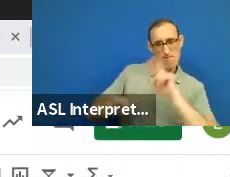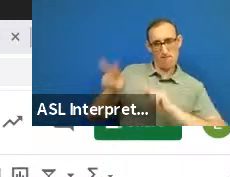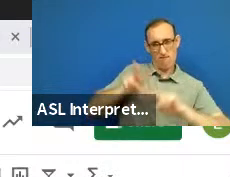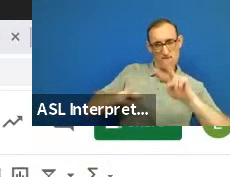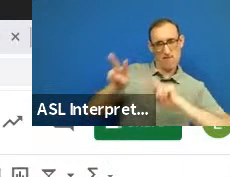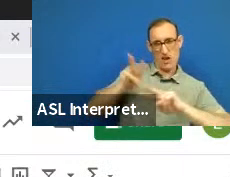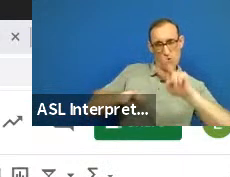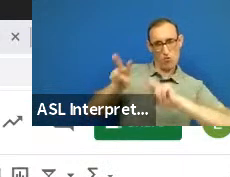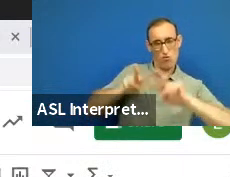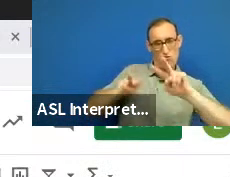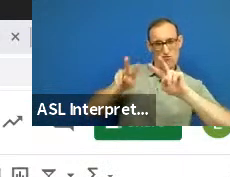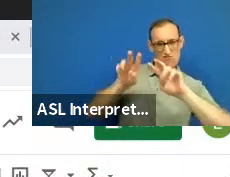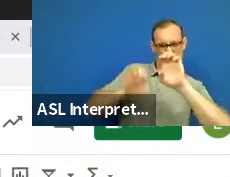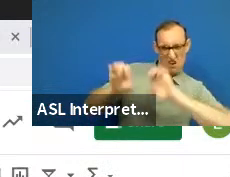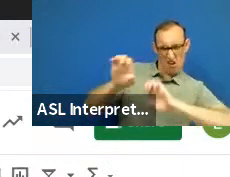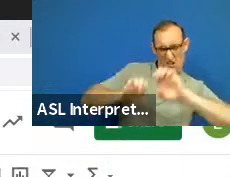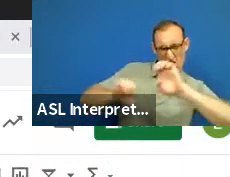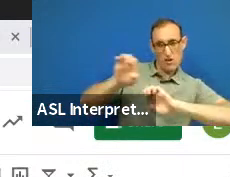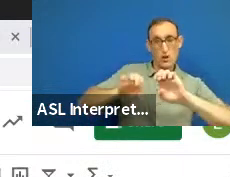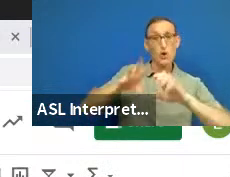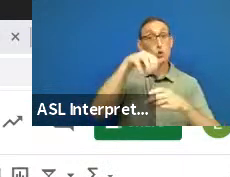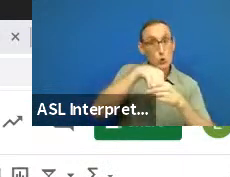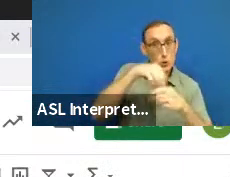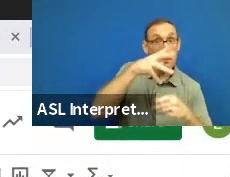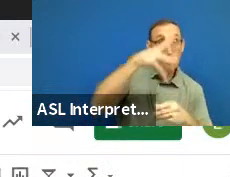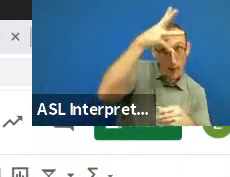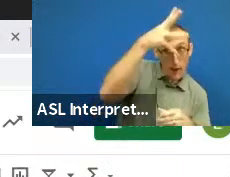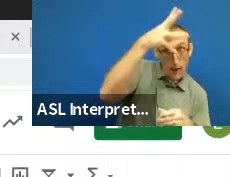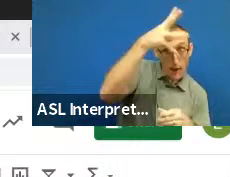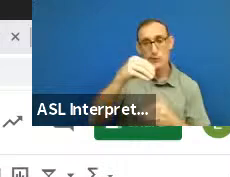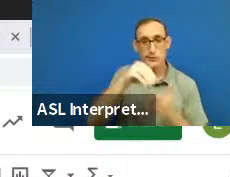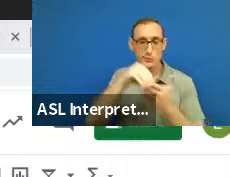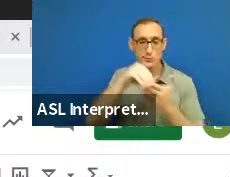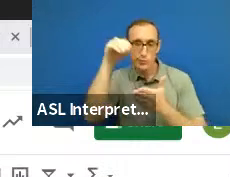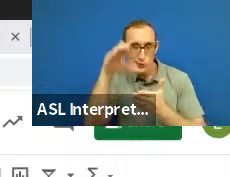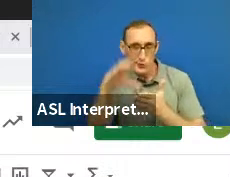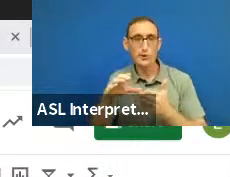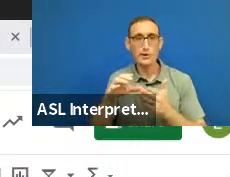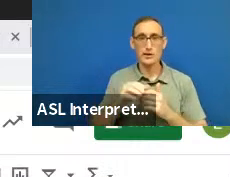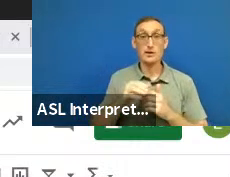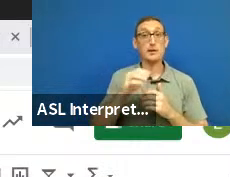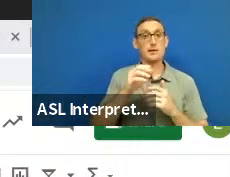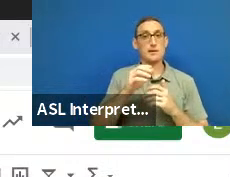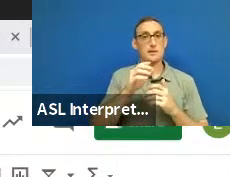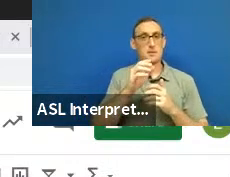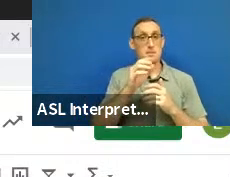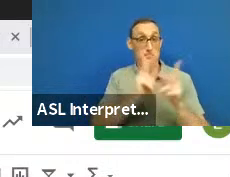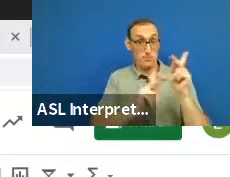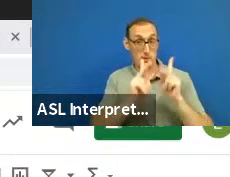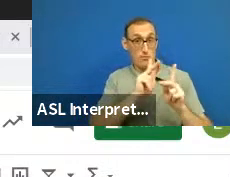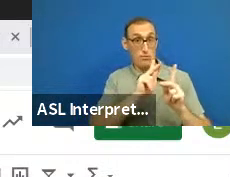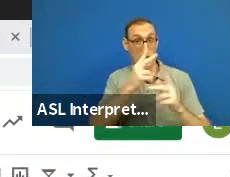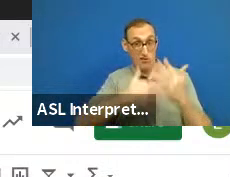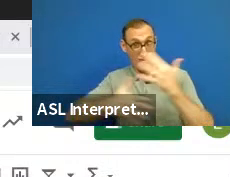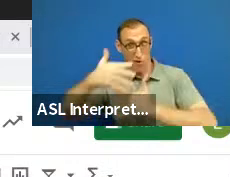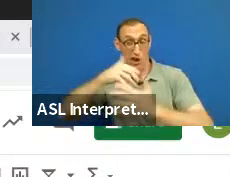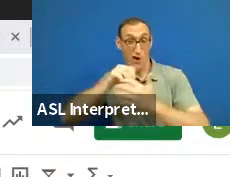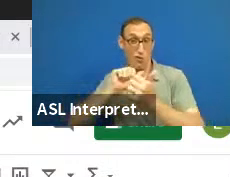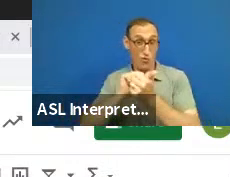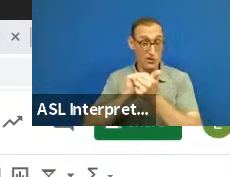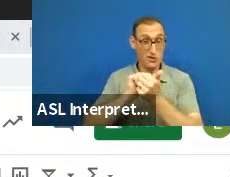vast majority of folks who interact with the school district, they do it on the school level. And